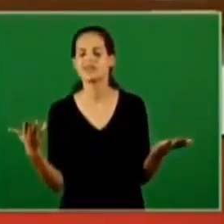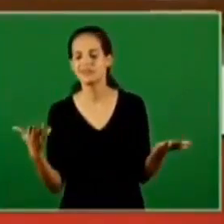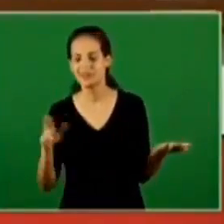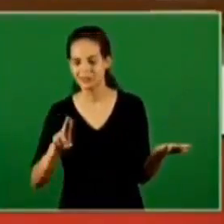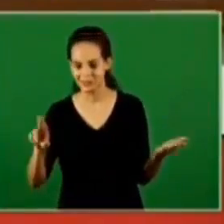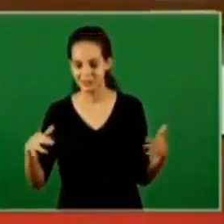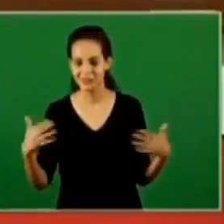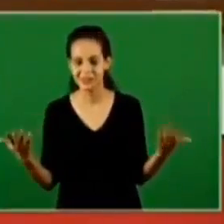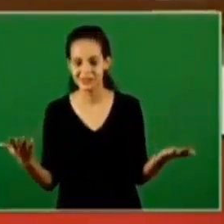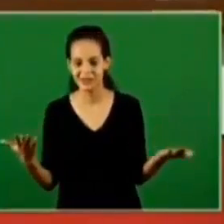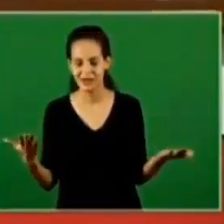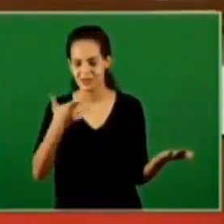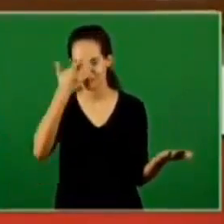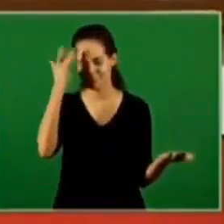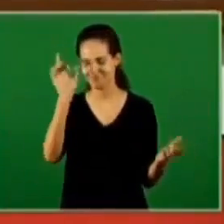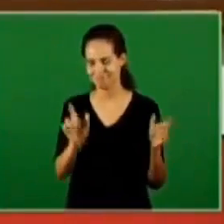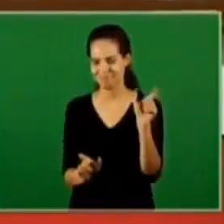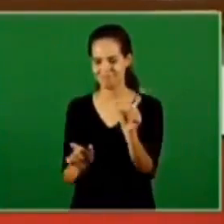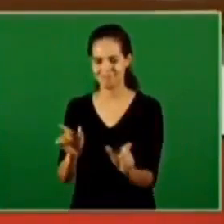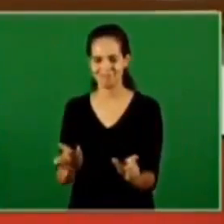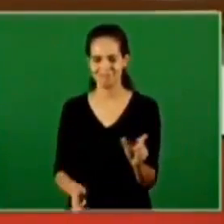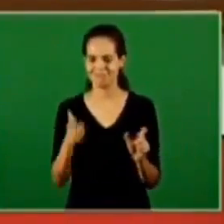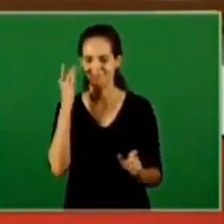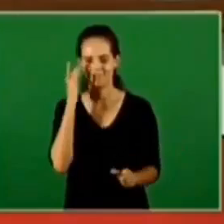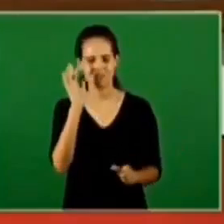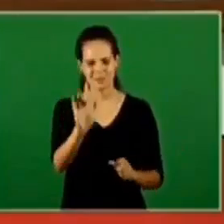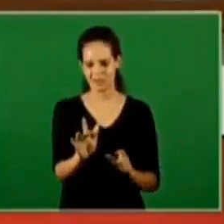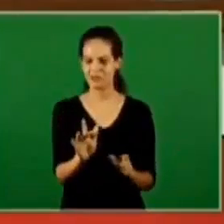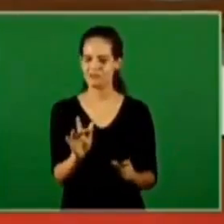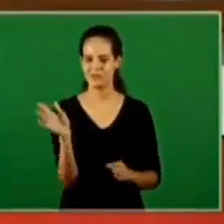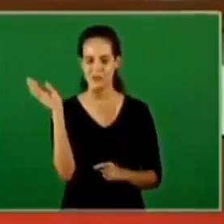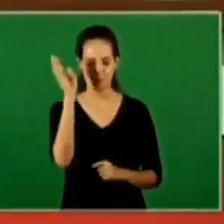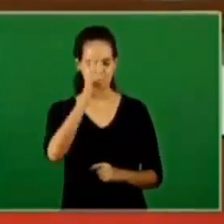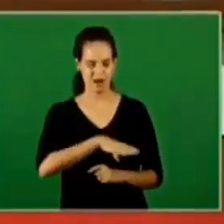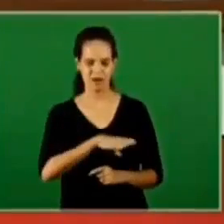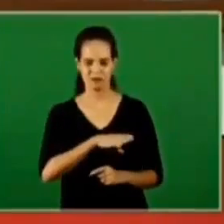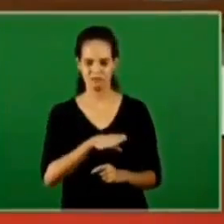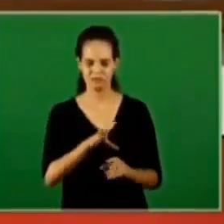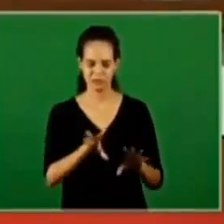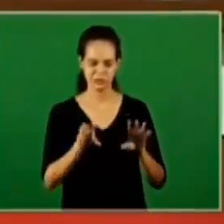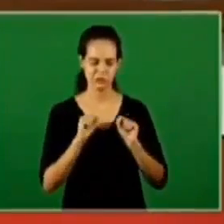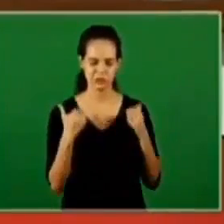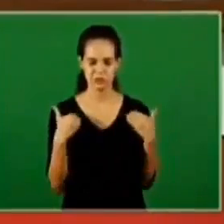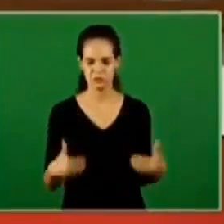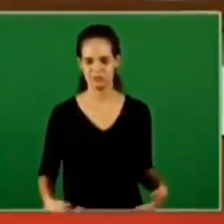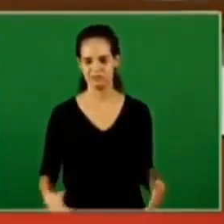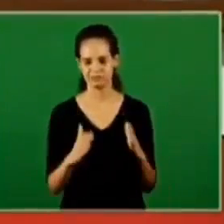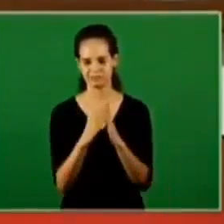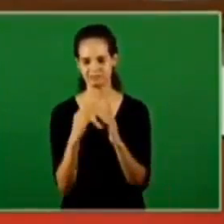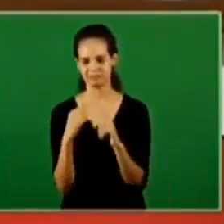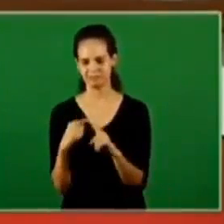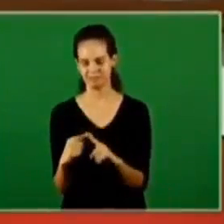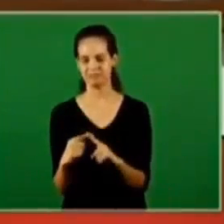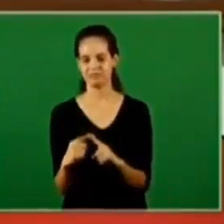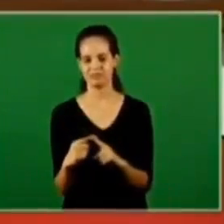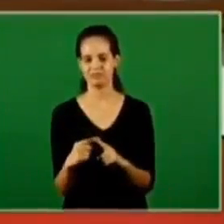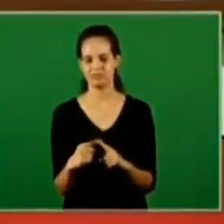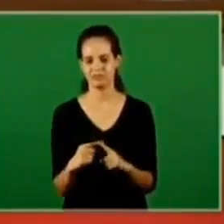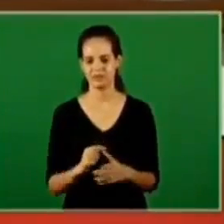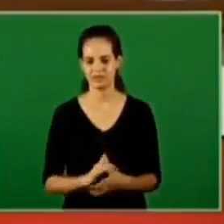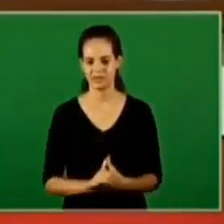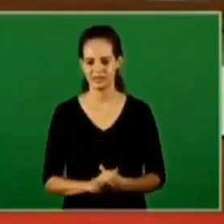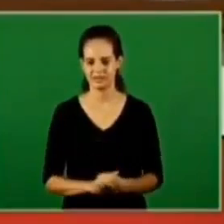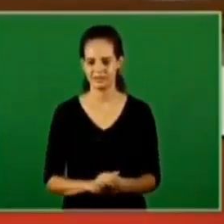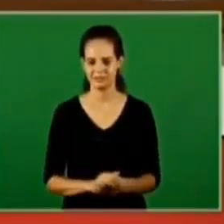filled with tattoos. People don't understand the evil that they're doing to their own body, because they're closing